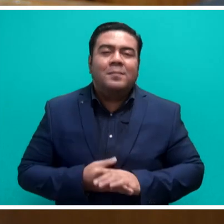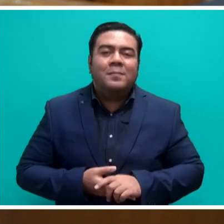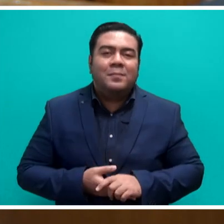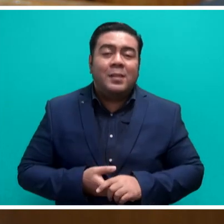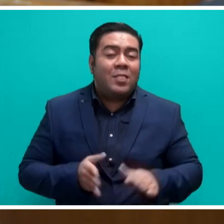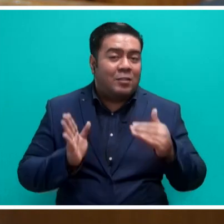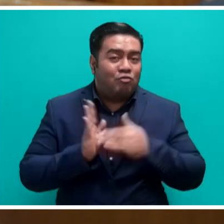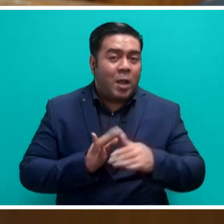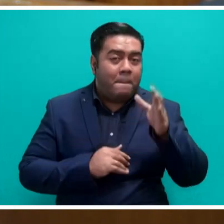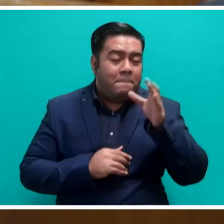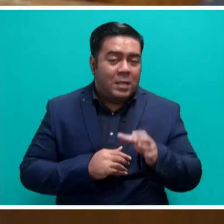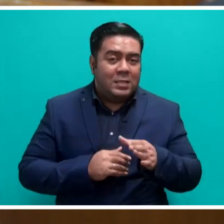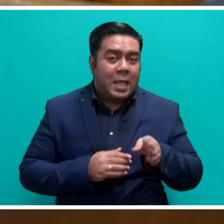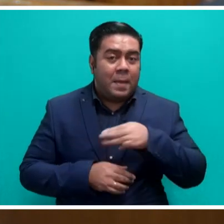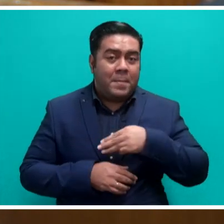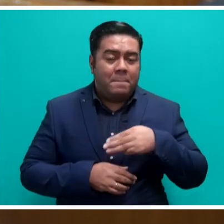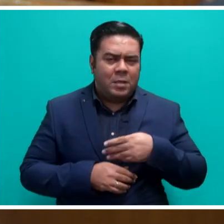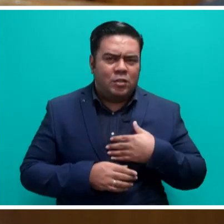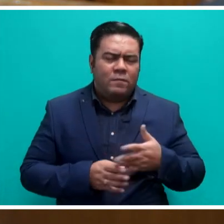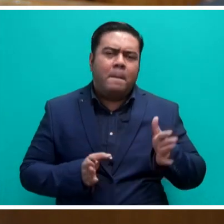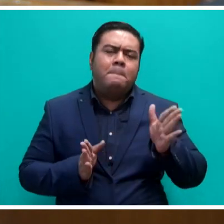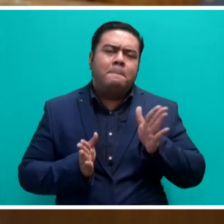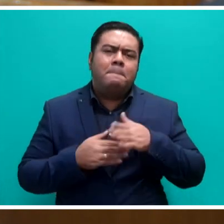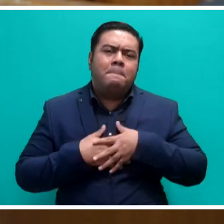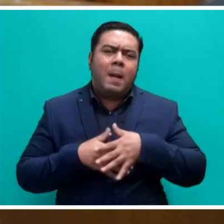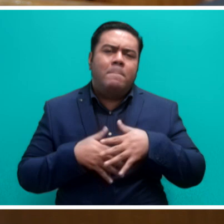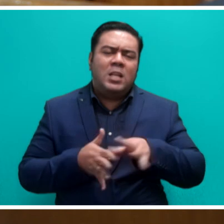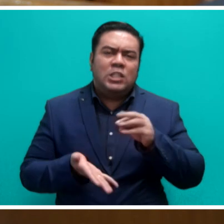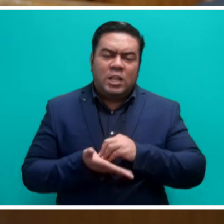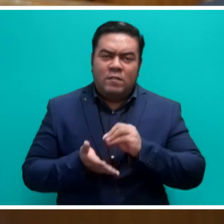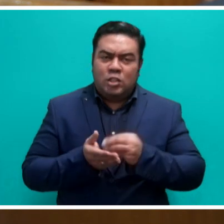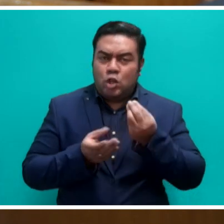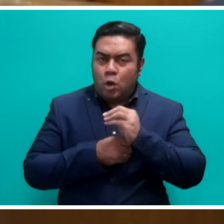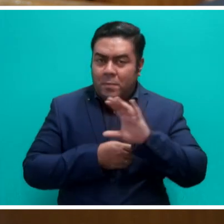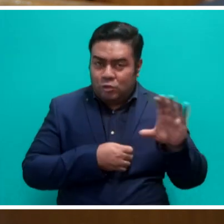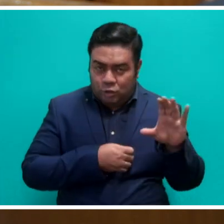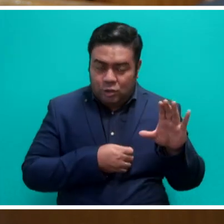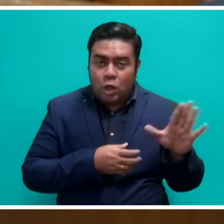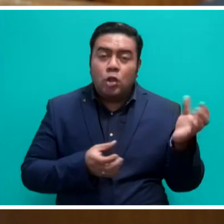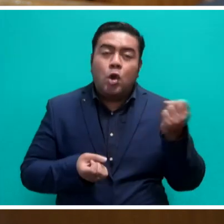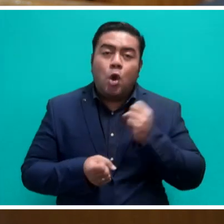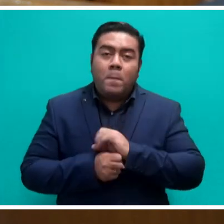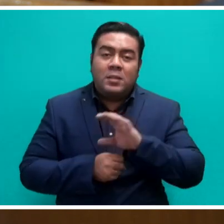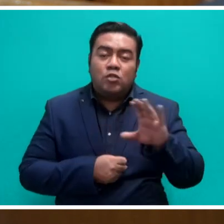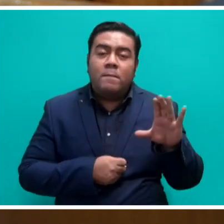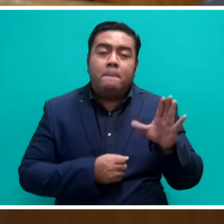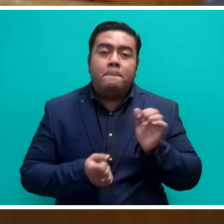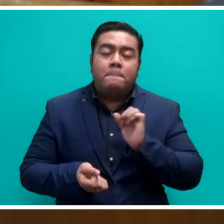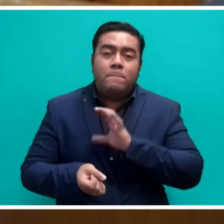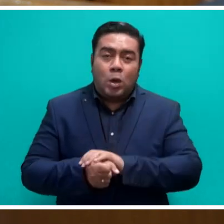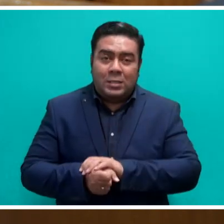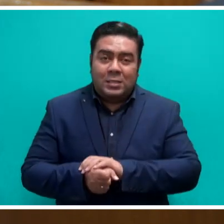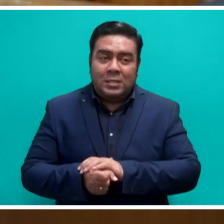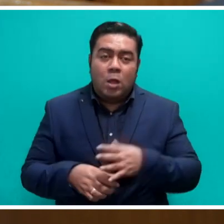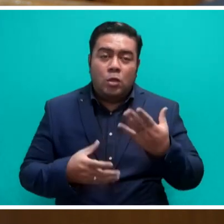the Chairperson and the members of the Public Service Commission, the Commissioner of Police, the Commissioner